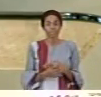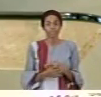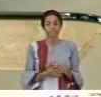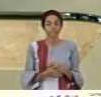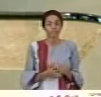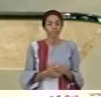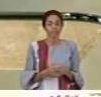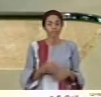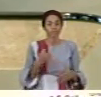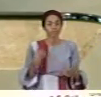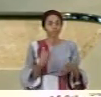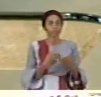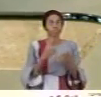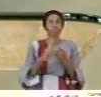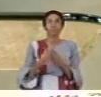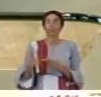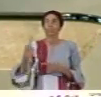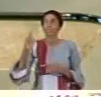Close to